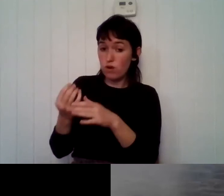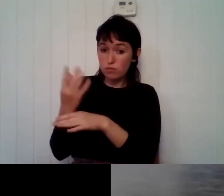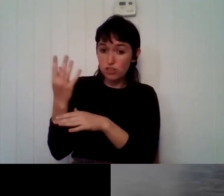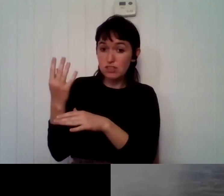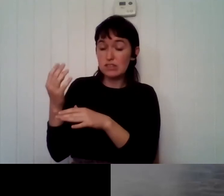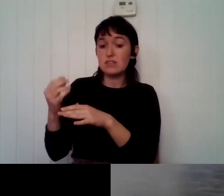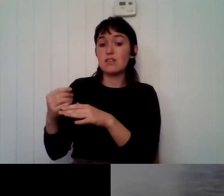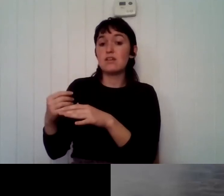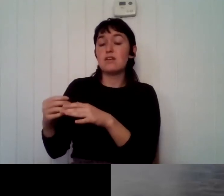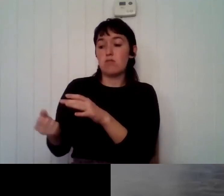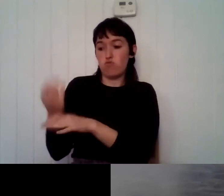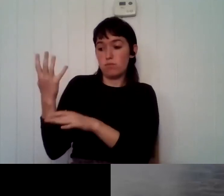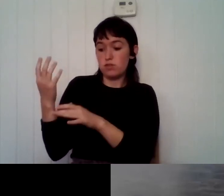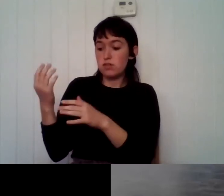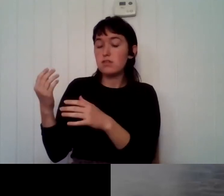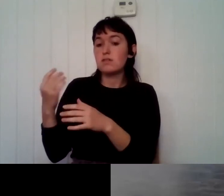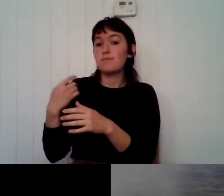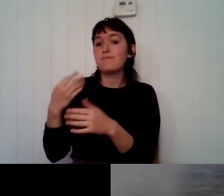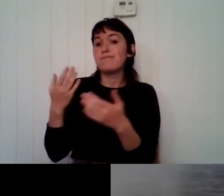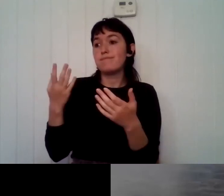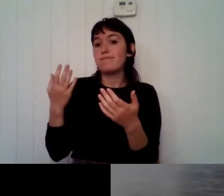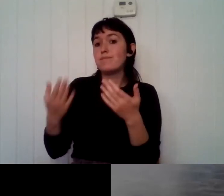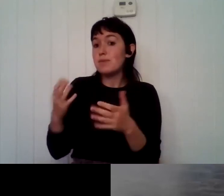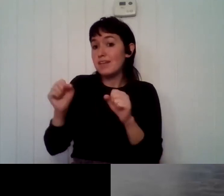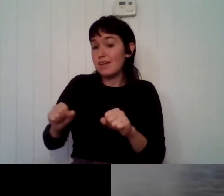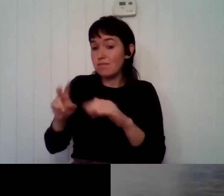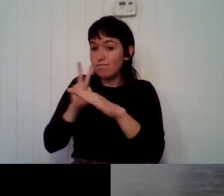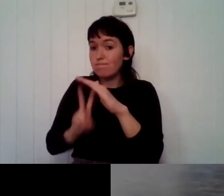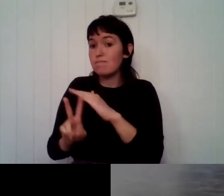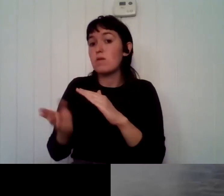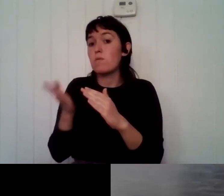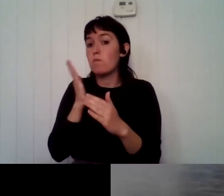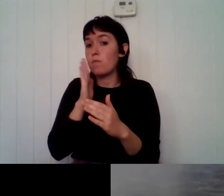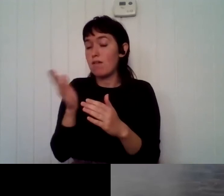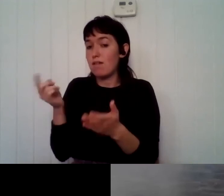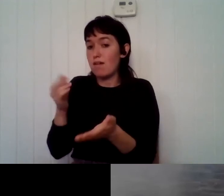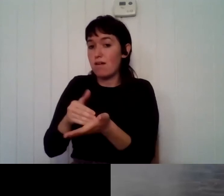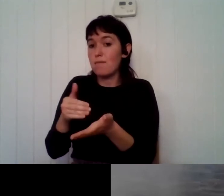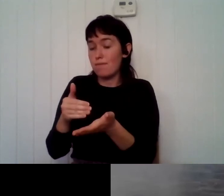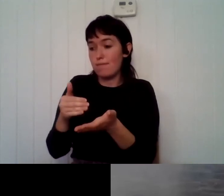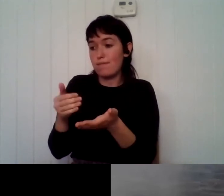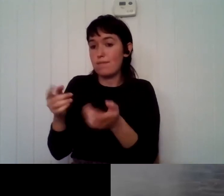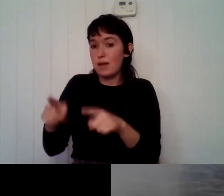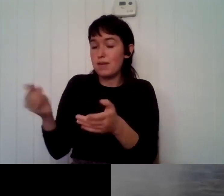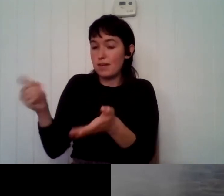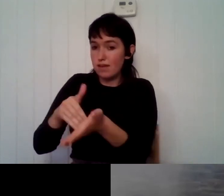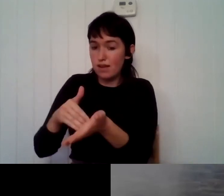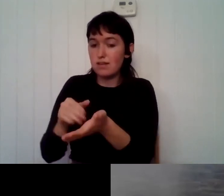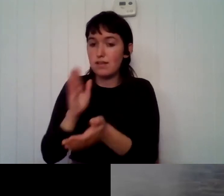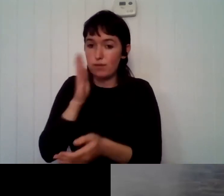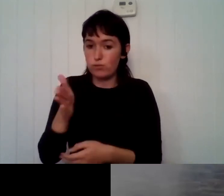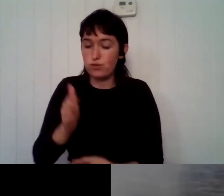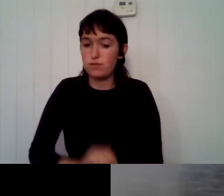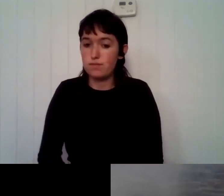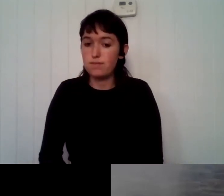in the future. We don't have evidence that they are active right now. So for example, there's not gases coming out of them, or